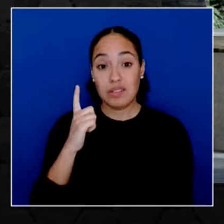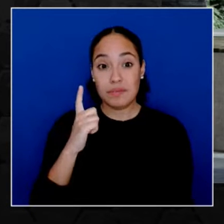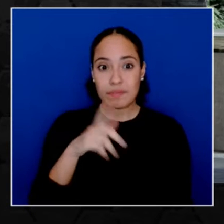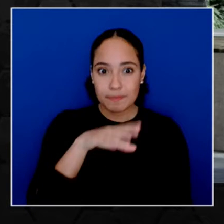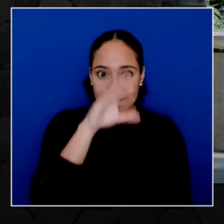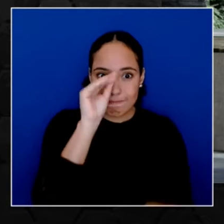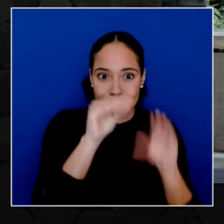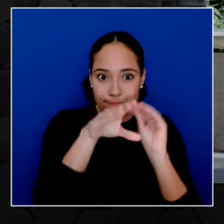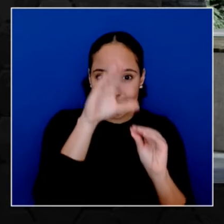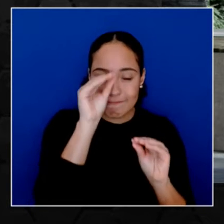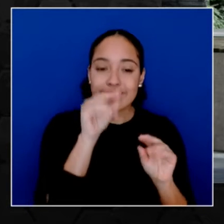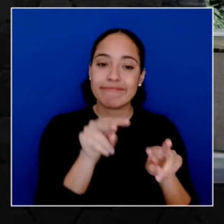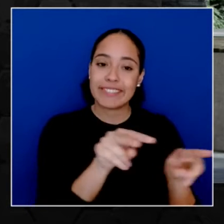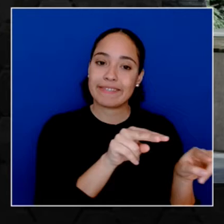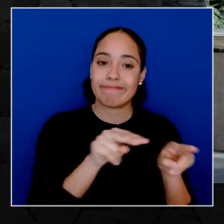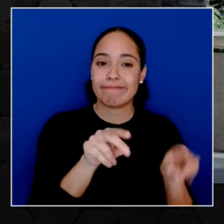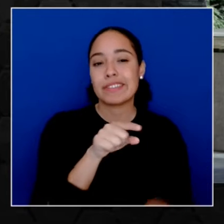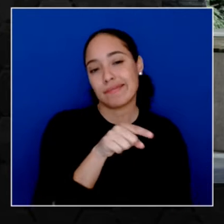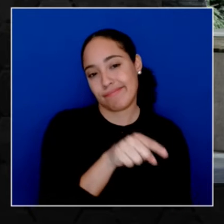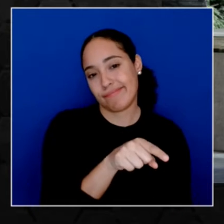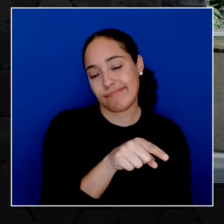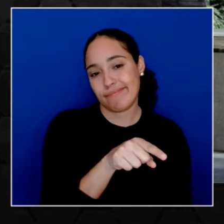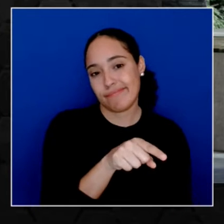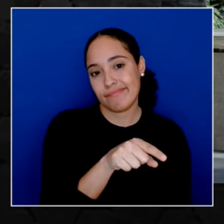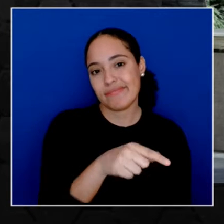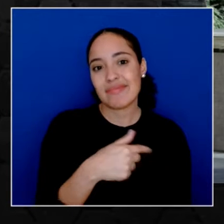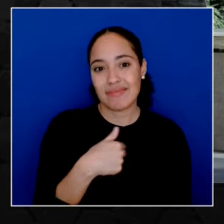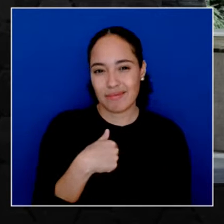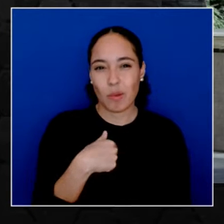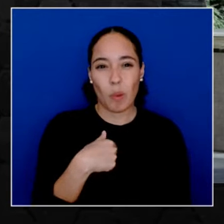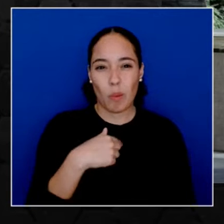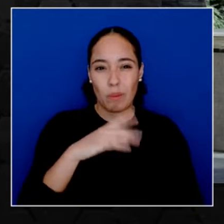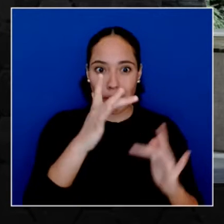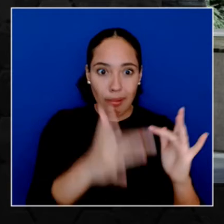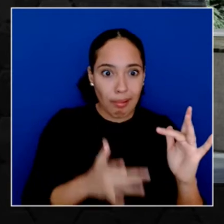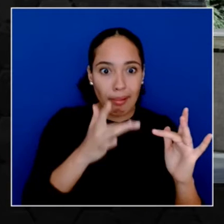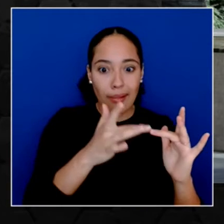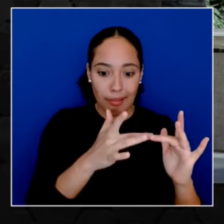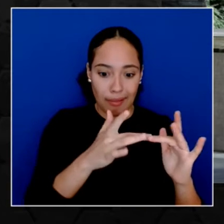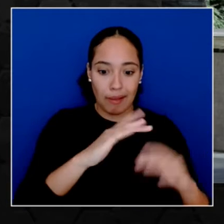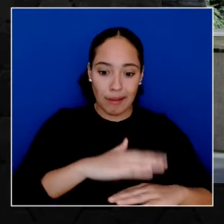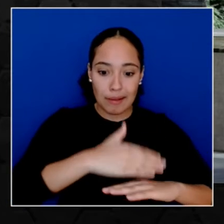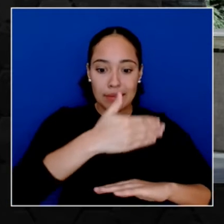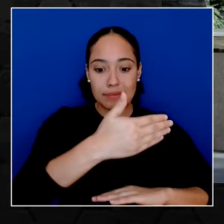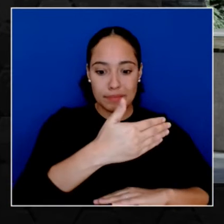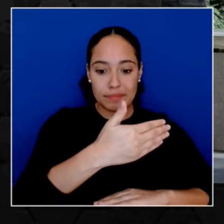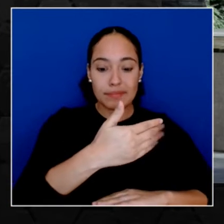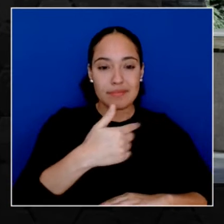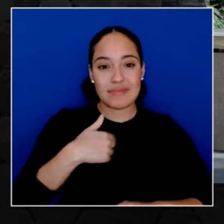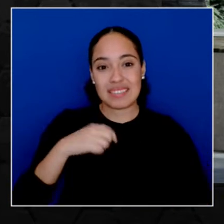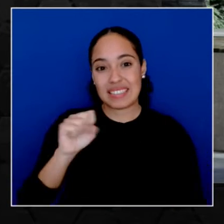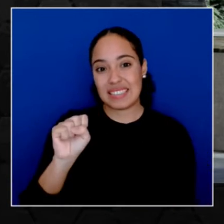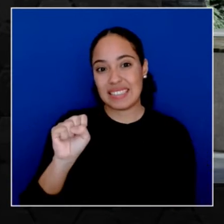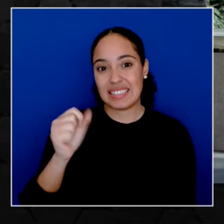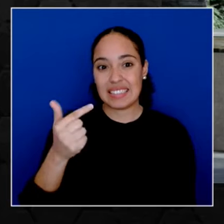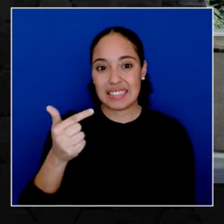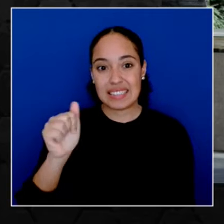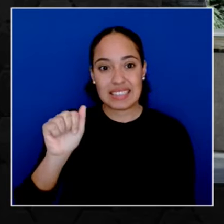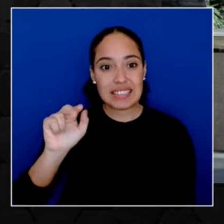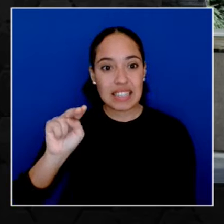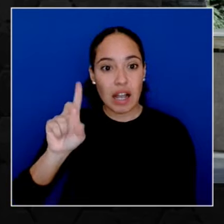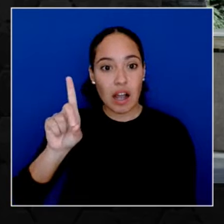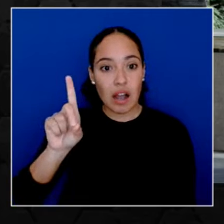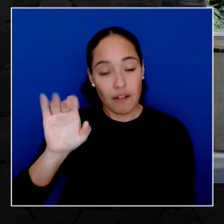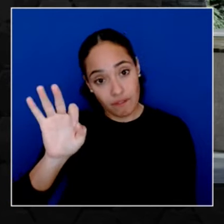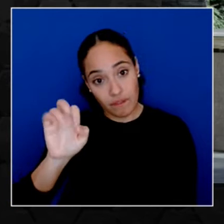to MIT's OpenCourseware and find real lectures given by at MIT or Stanford and other such